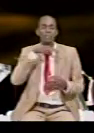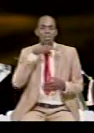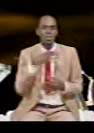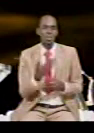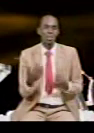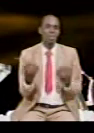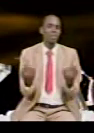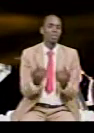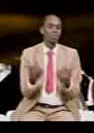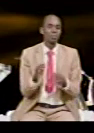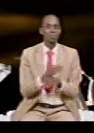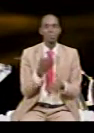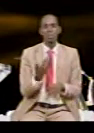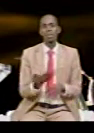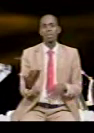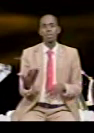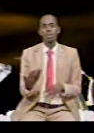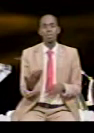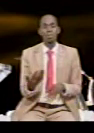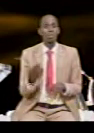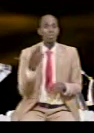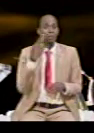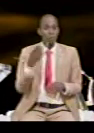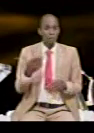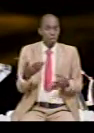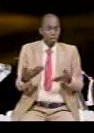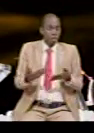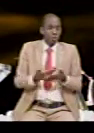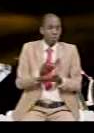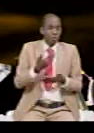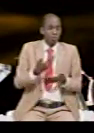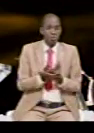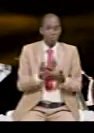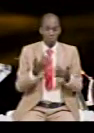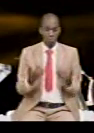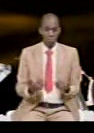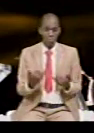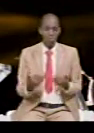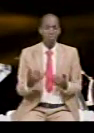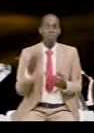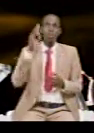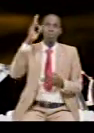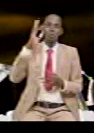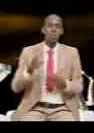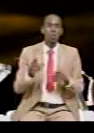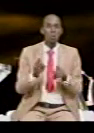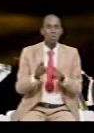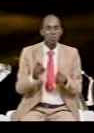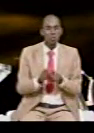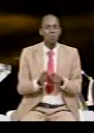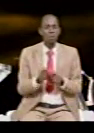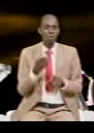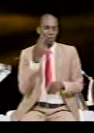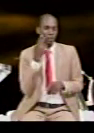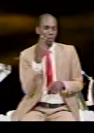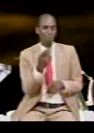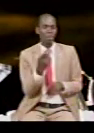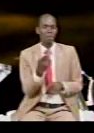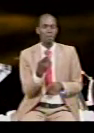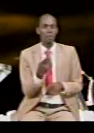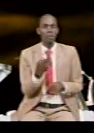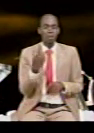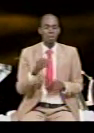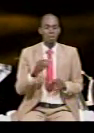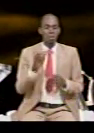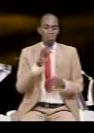sin. Modern day preachers also deceive a lot of their members by teaching